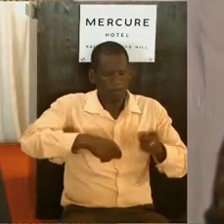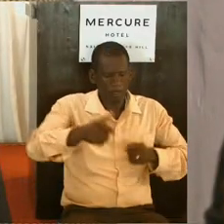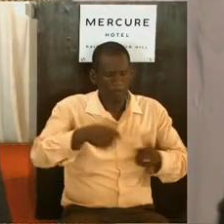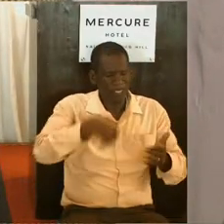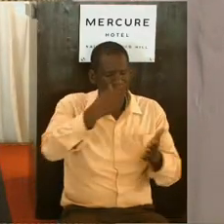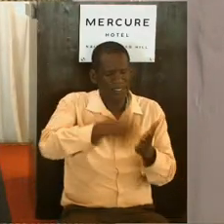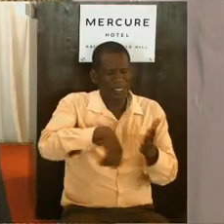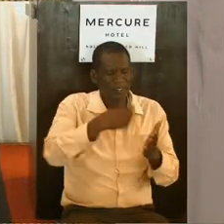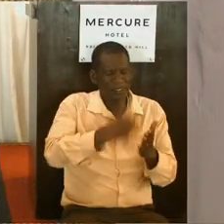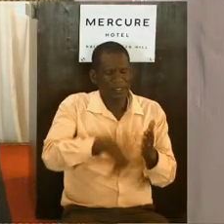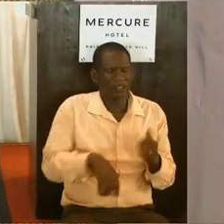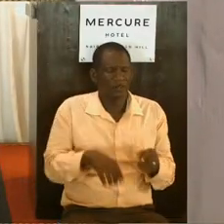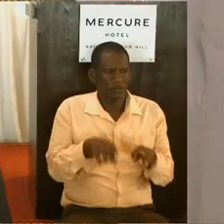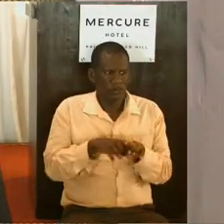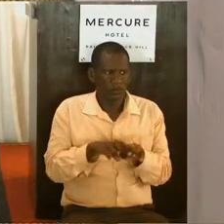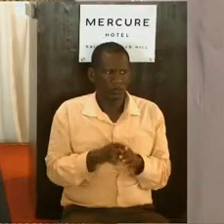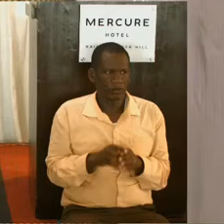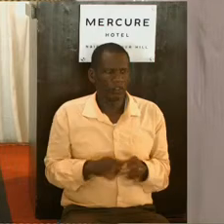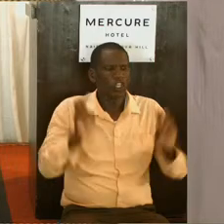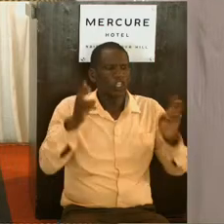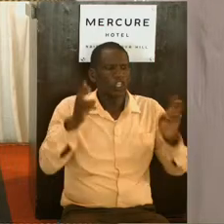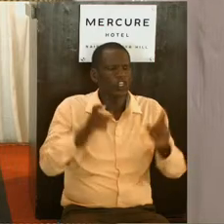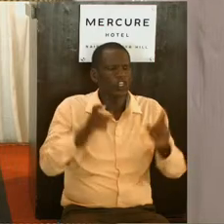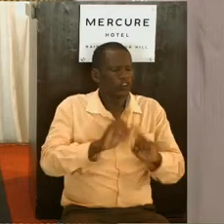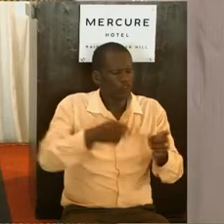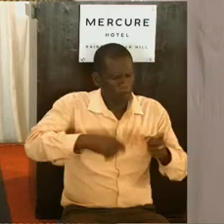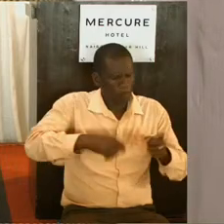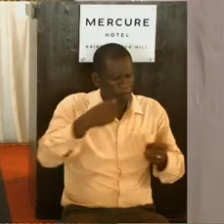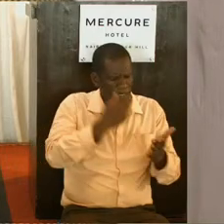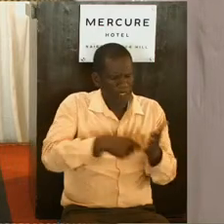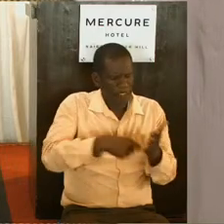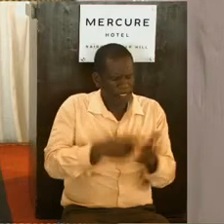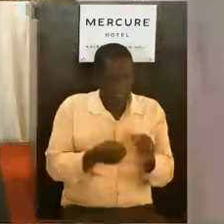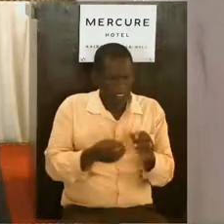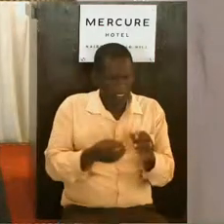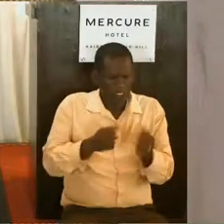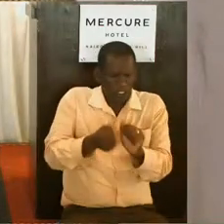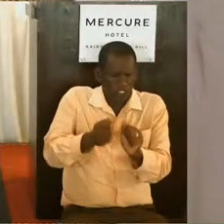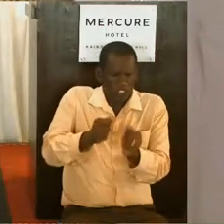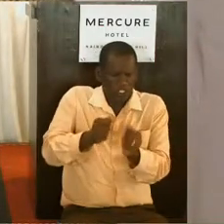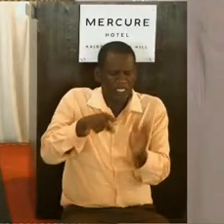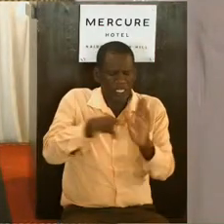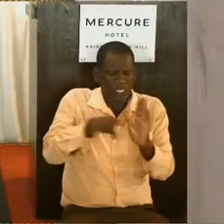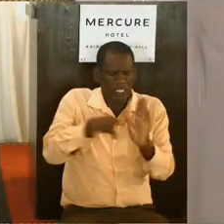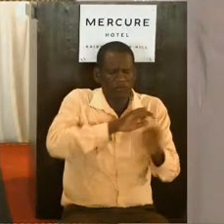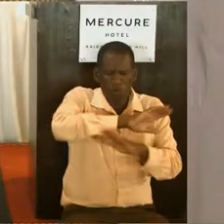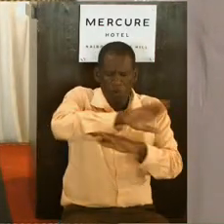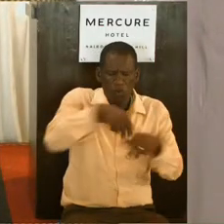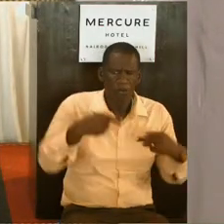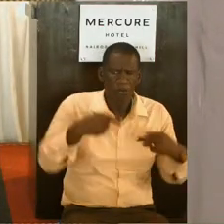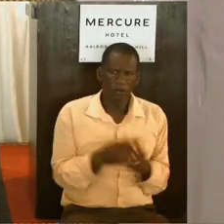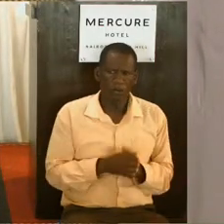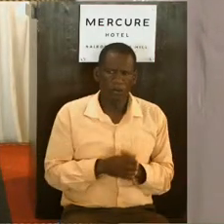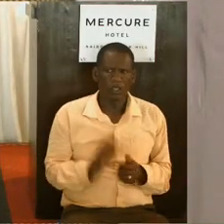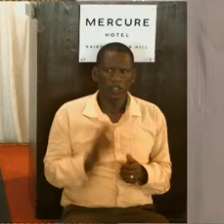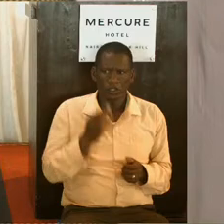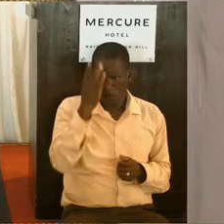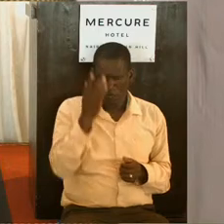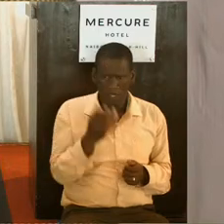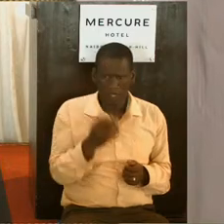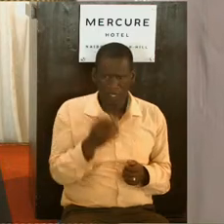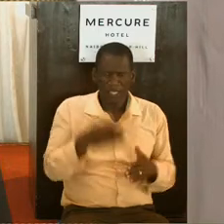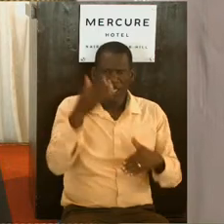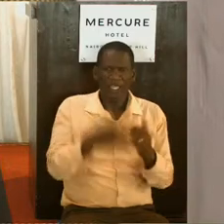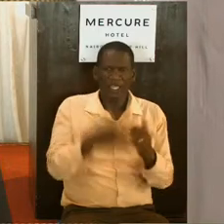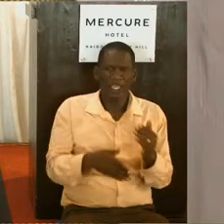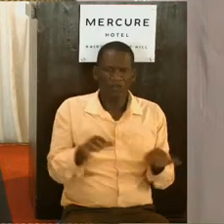taxes issues of not paying taxes translate very negatively to everybody because at